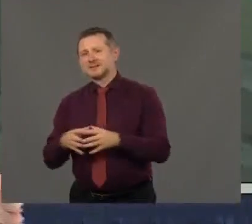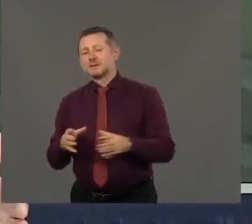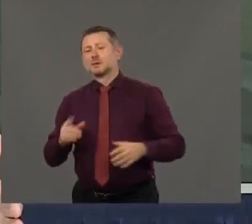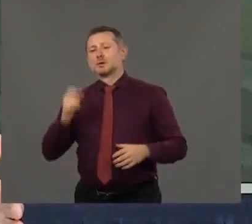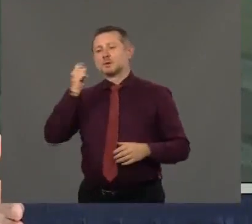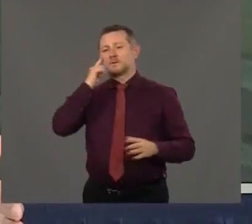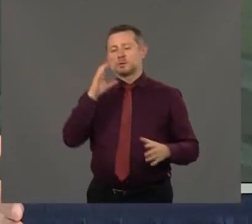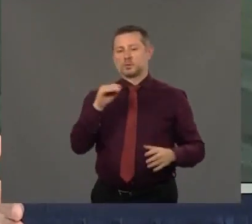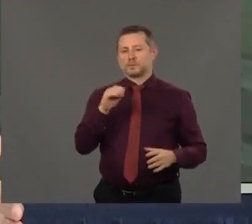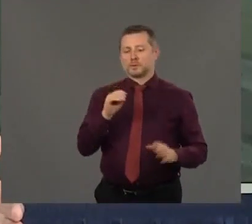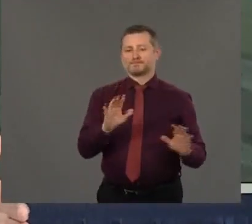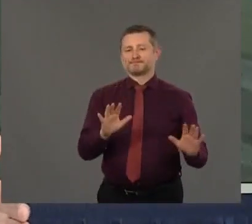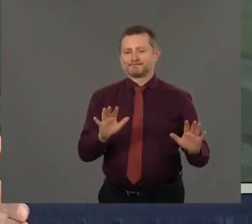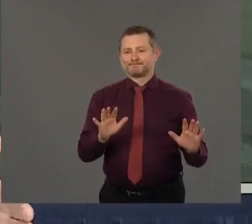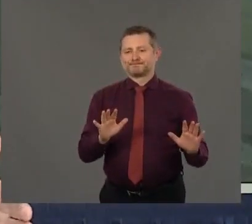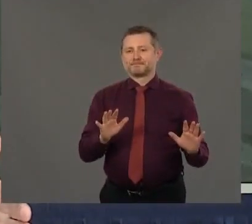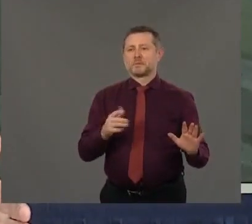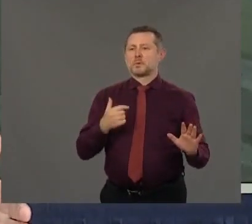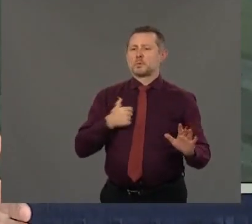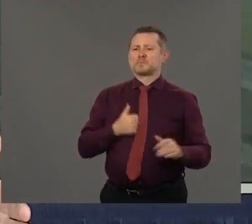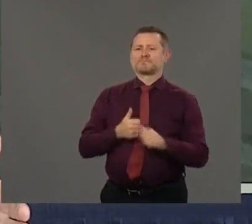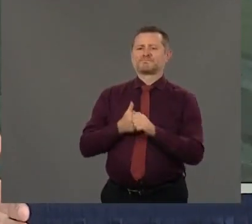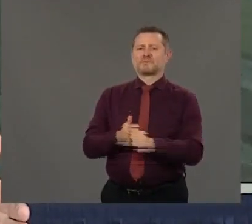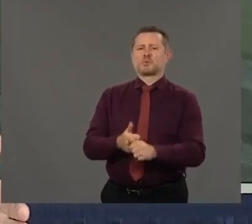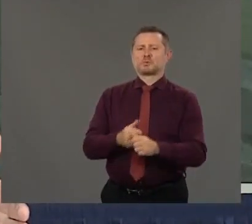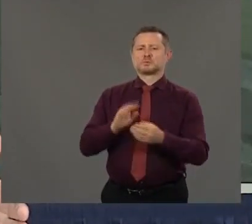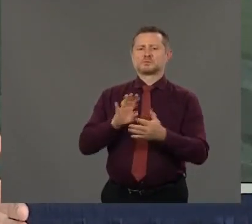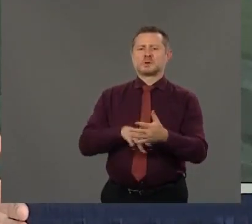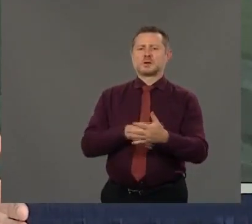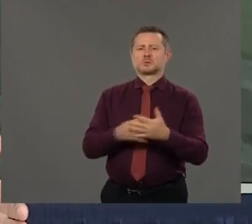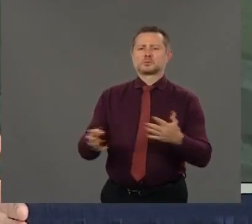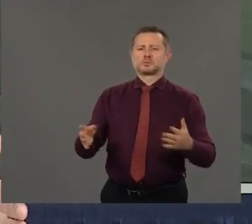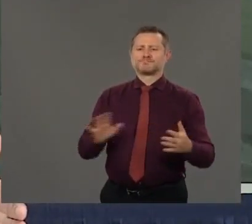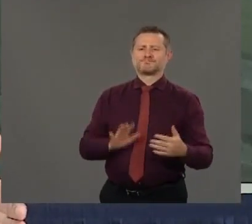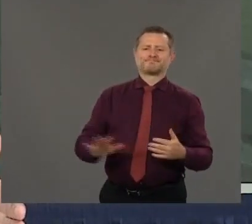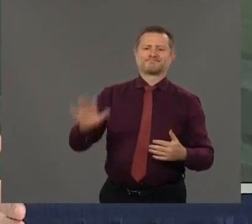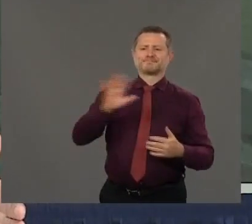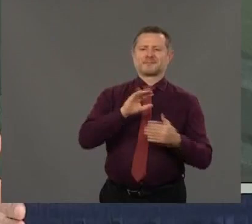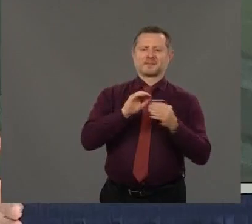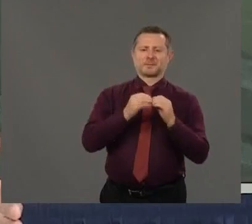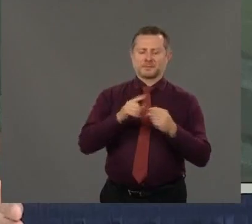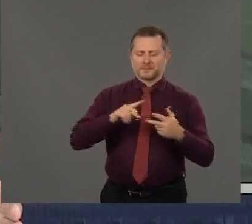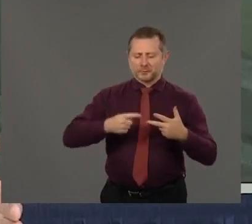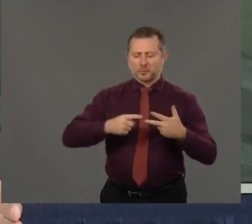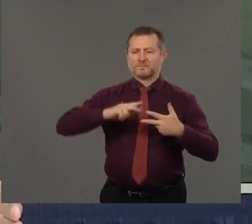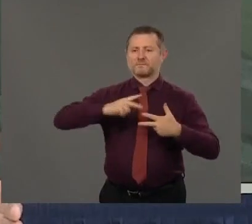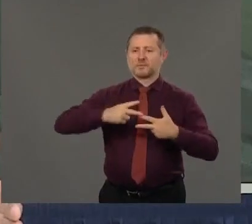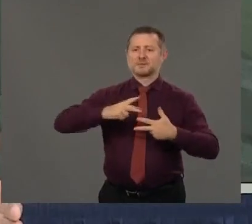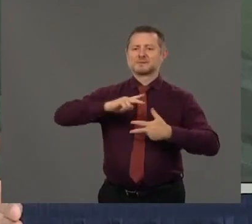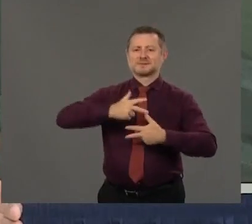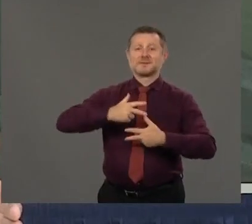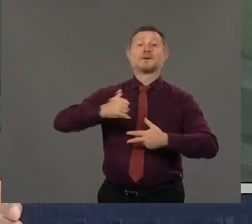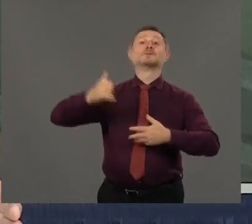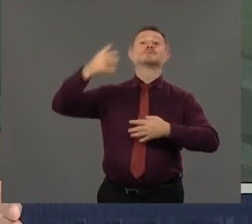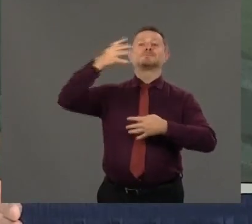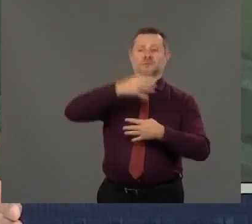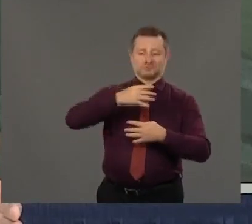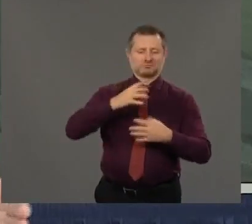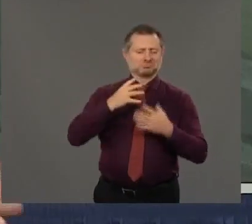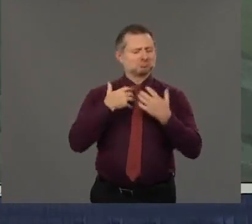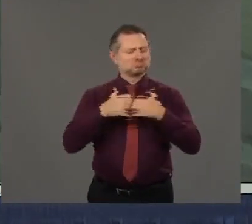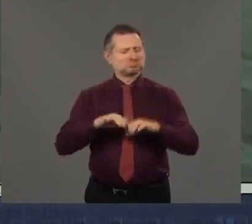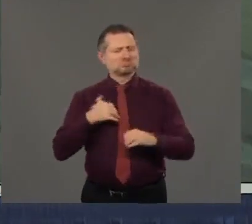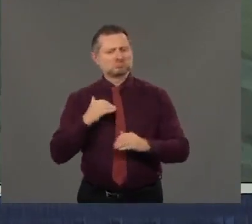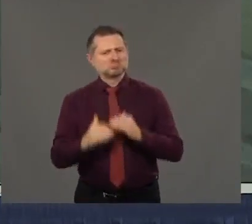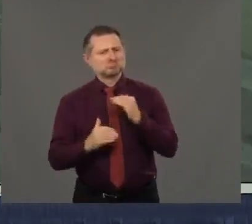to. We have been on schedule with the entire phased reopenings. And